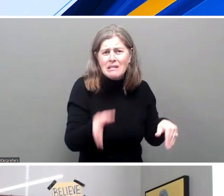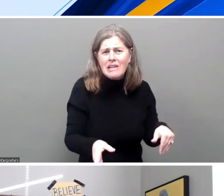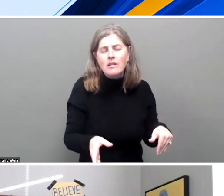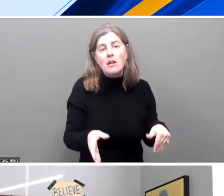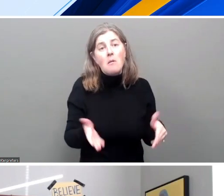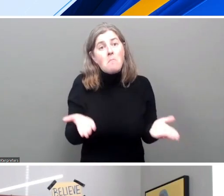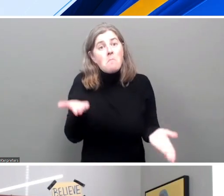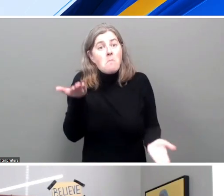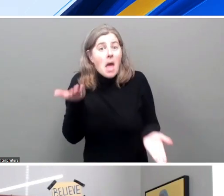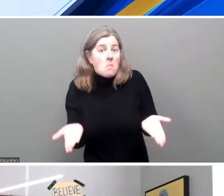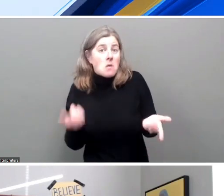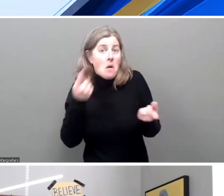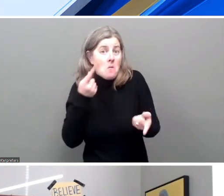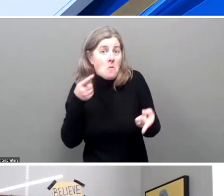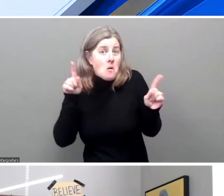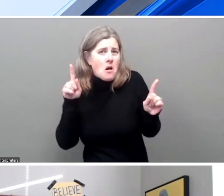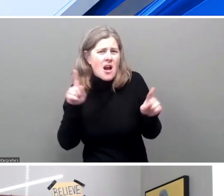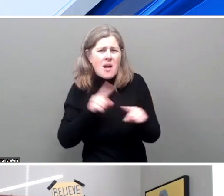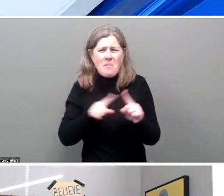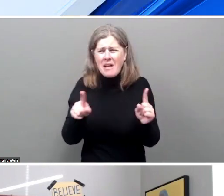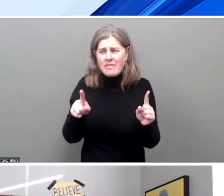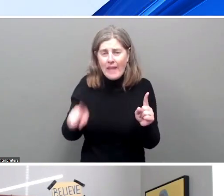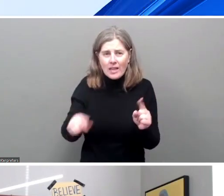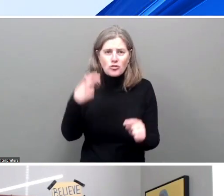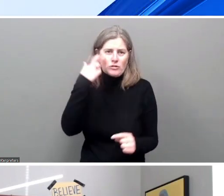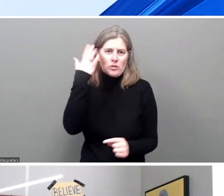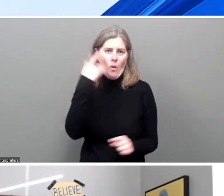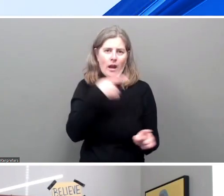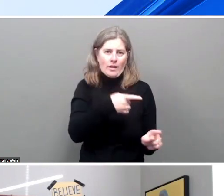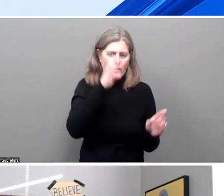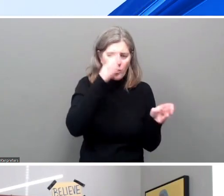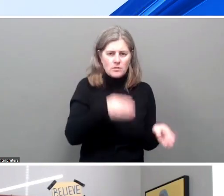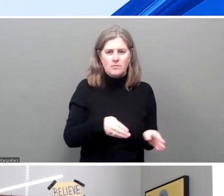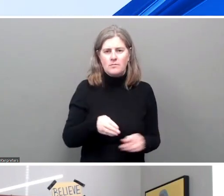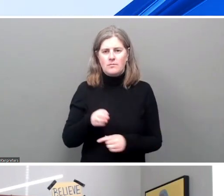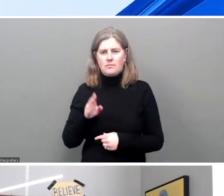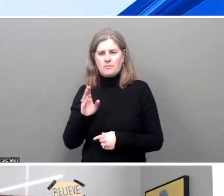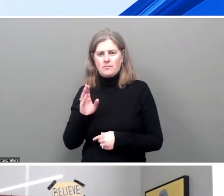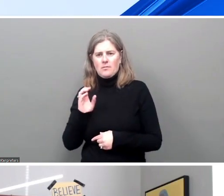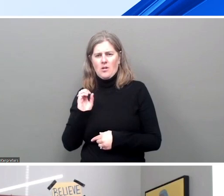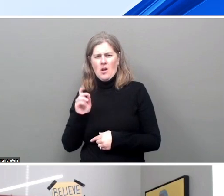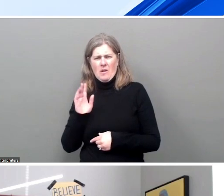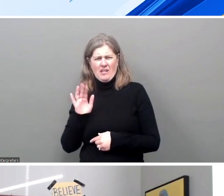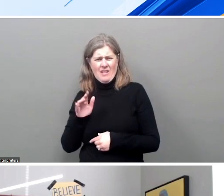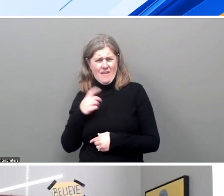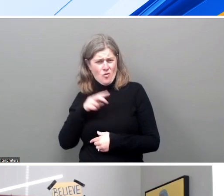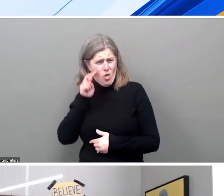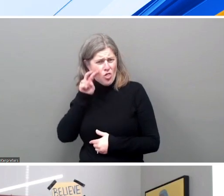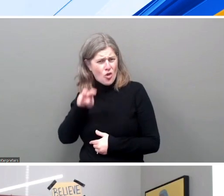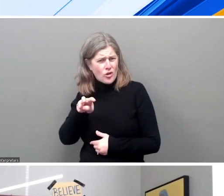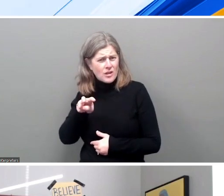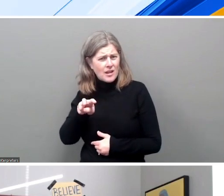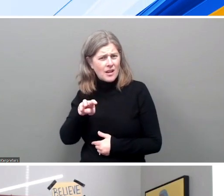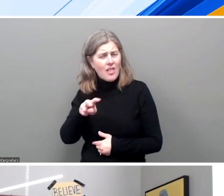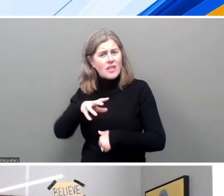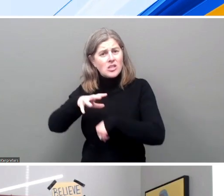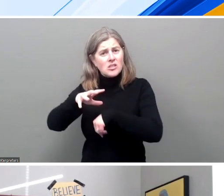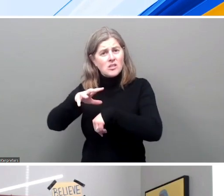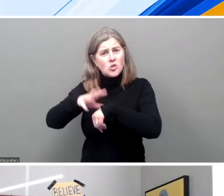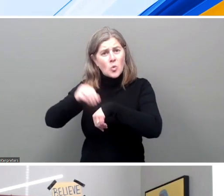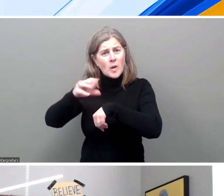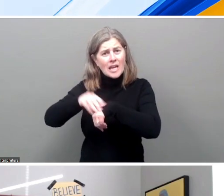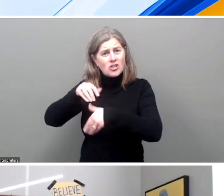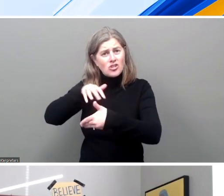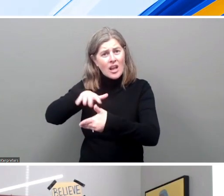maybe that could work, but that's the reason why. Well, can I make, have you looked at the Swedish study of their school